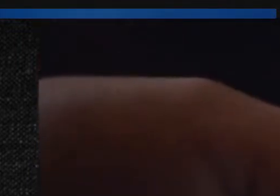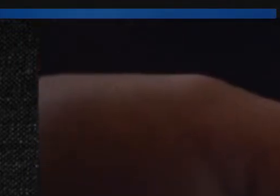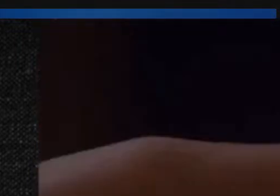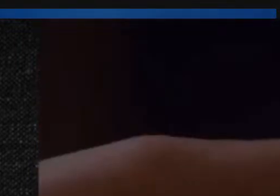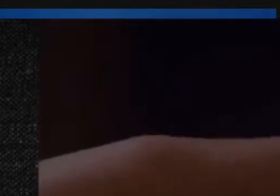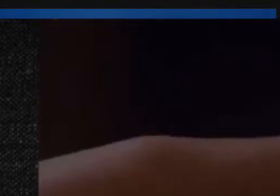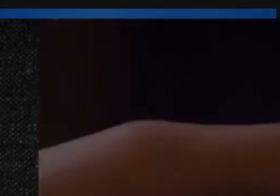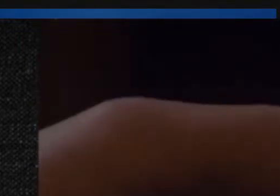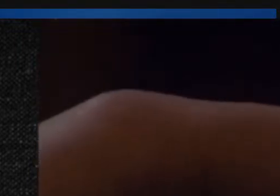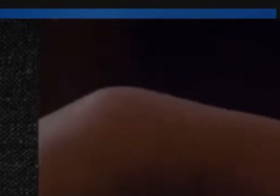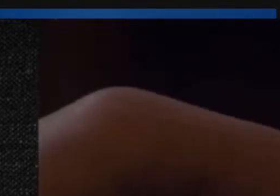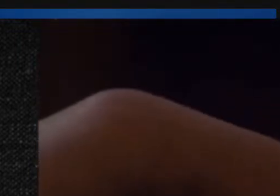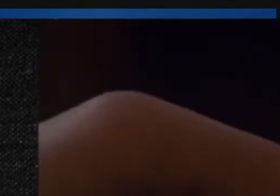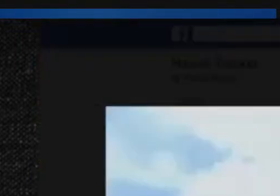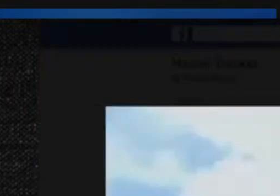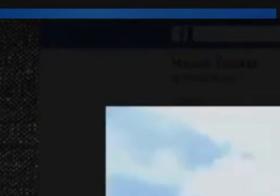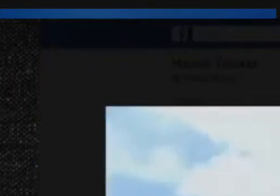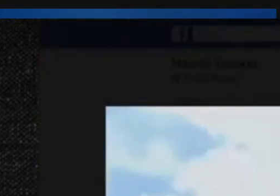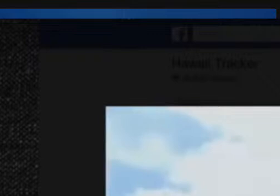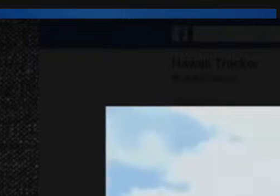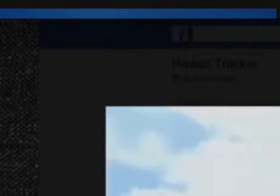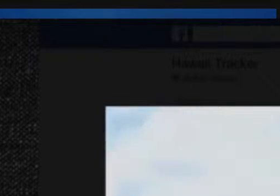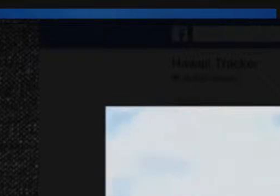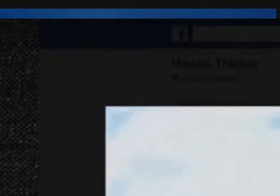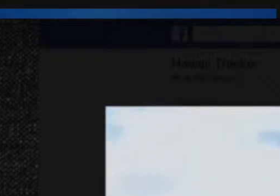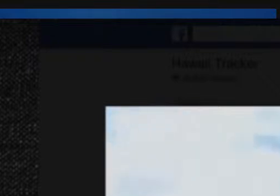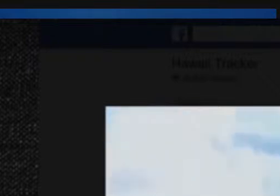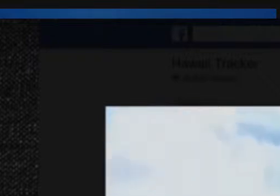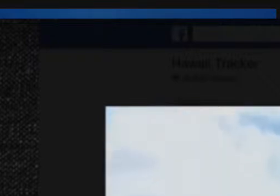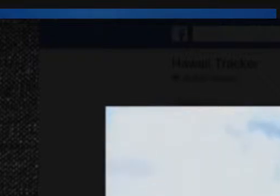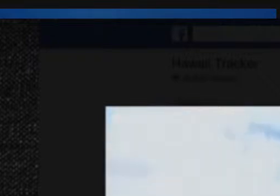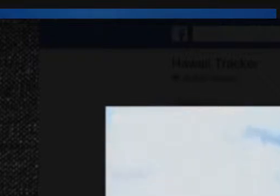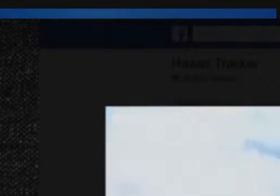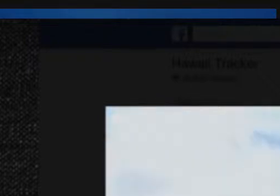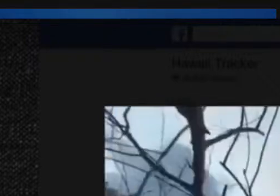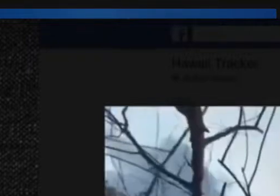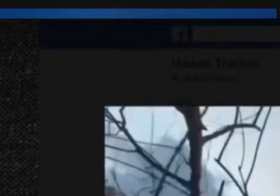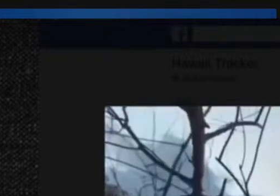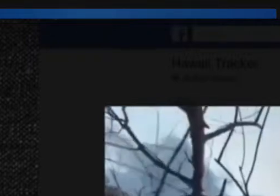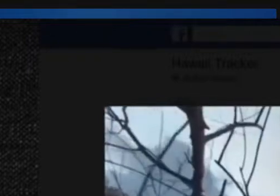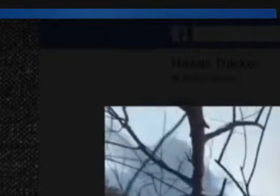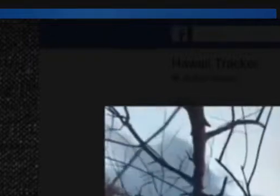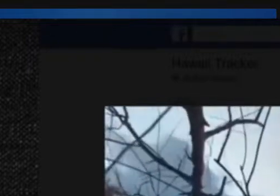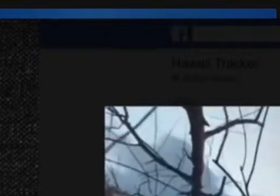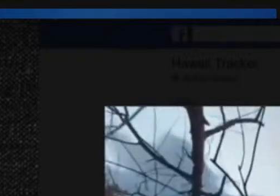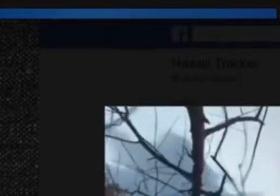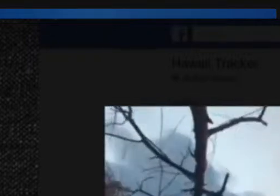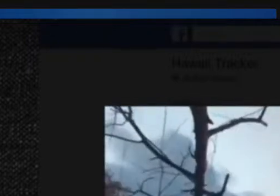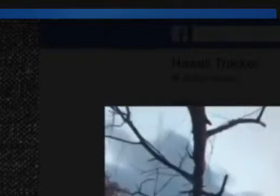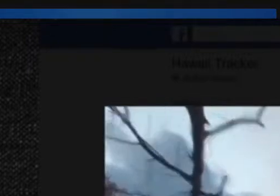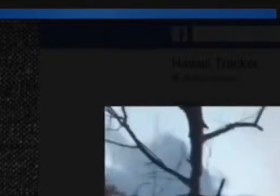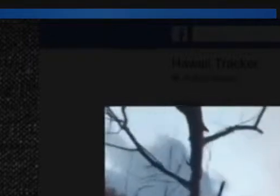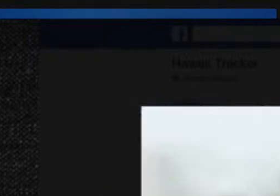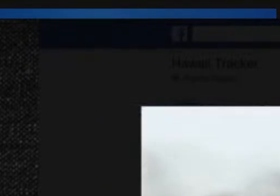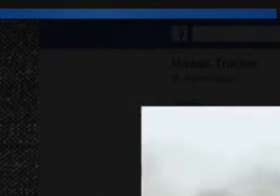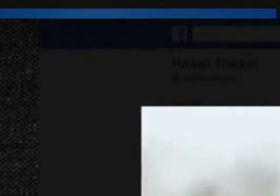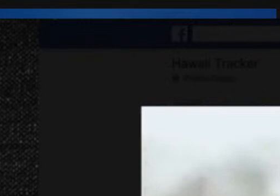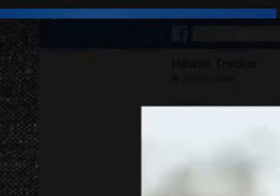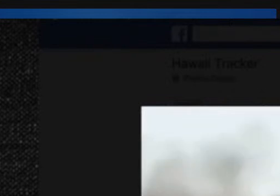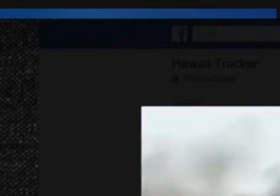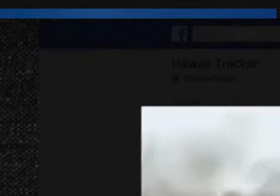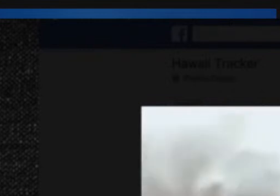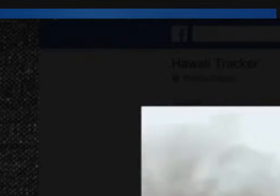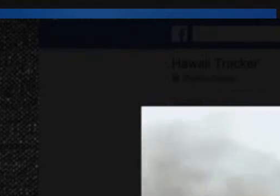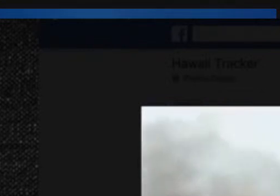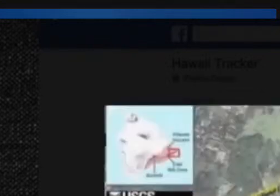get their questions answered. Hey, how's it going? We're live. This is Fissure 20. We had hundreds of people all throughout the